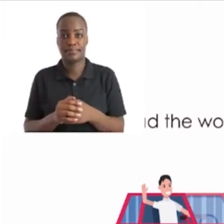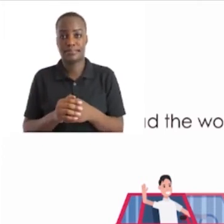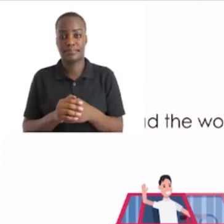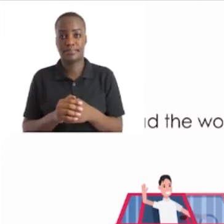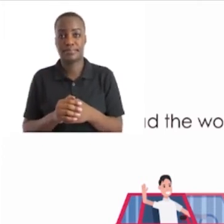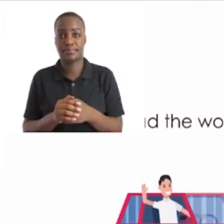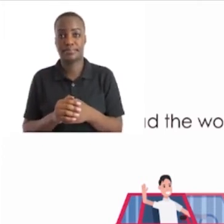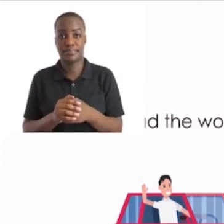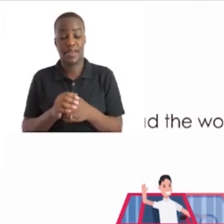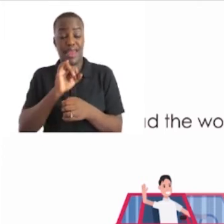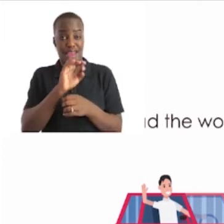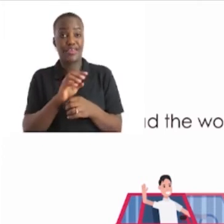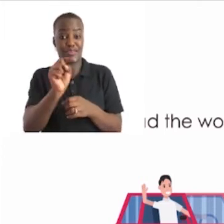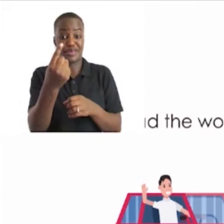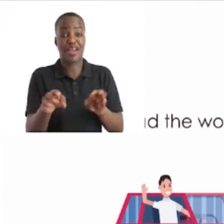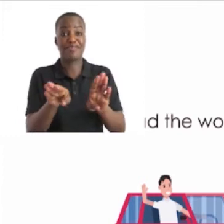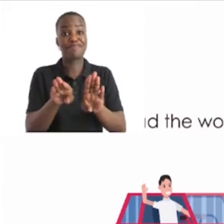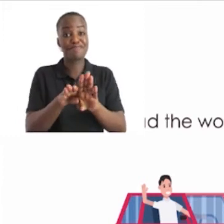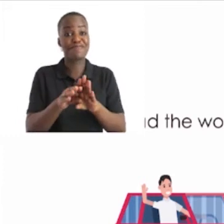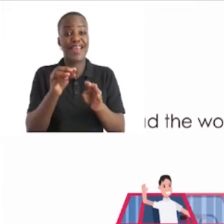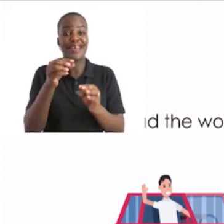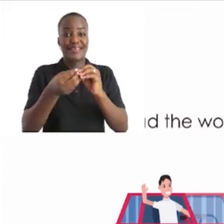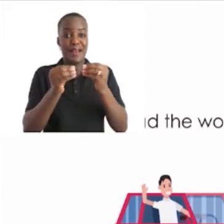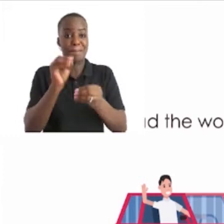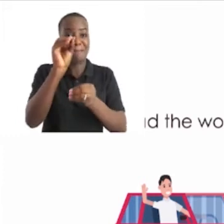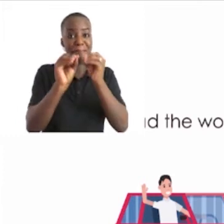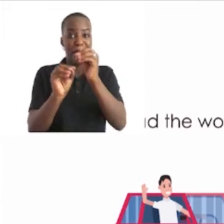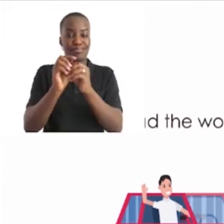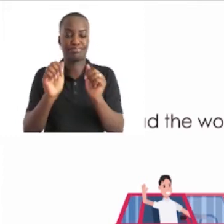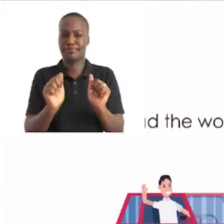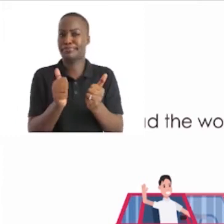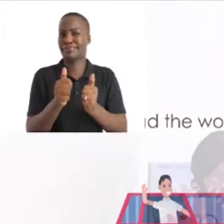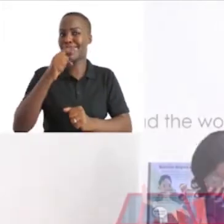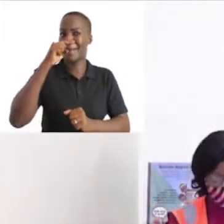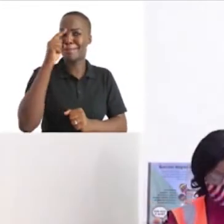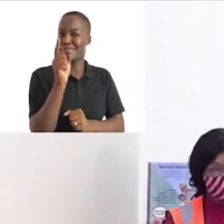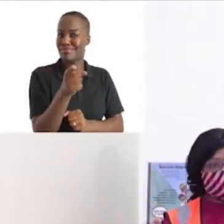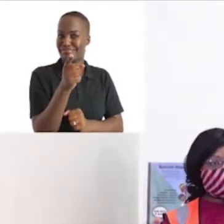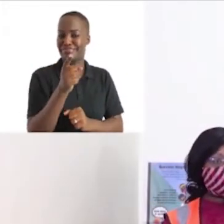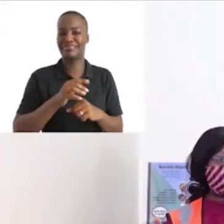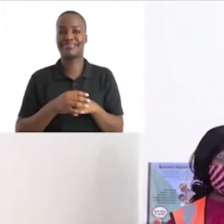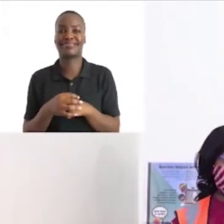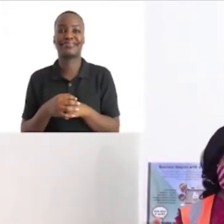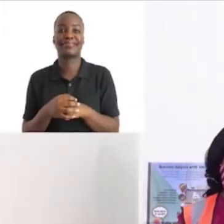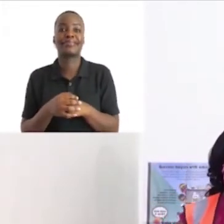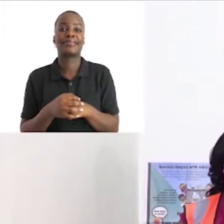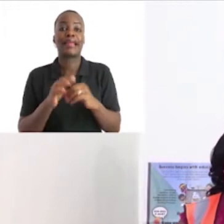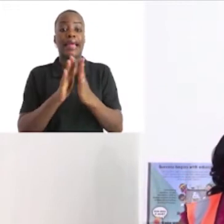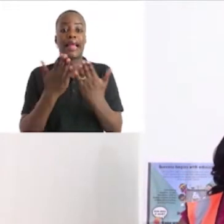If you managed to do this exercise together with me, well done. I'm very impressed. Let us go to the